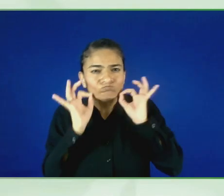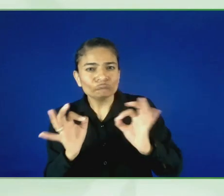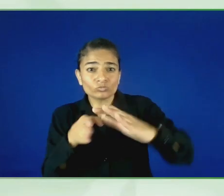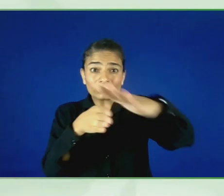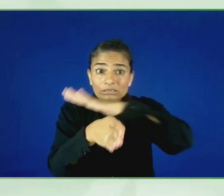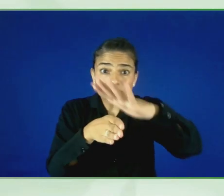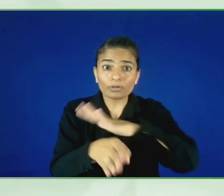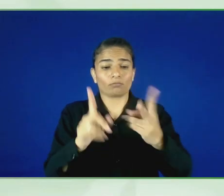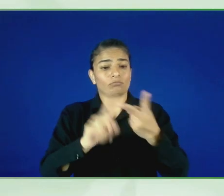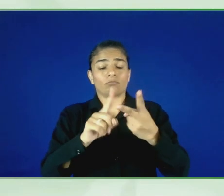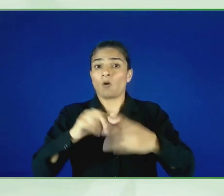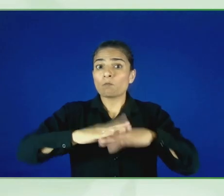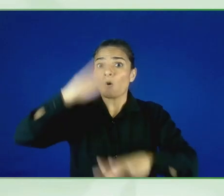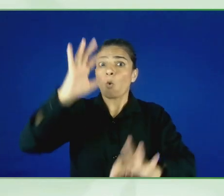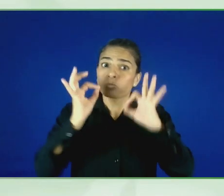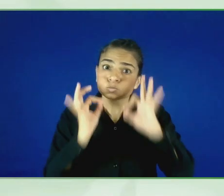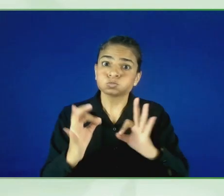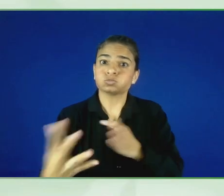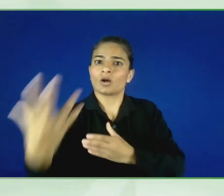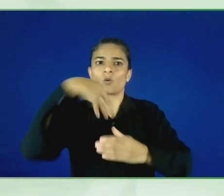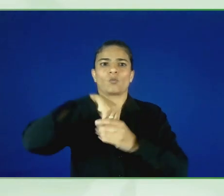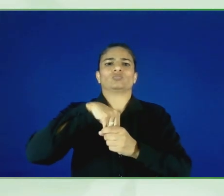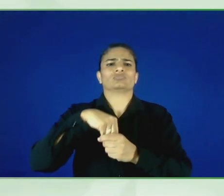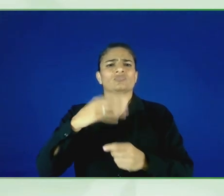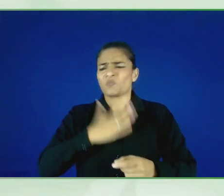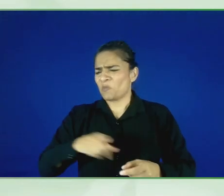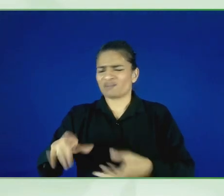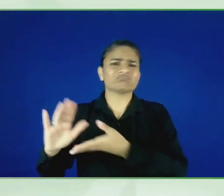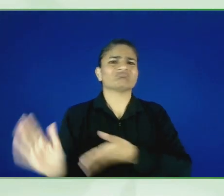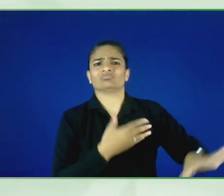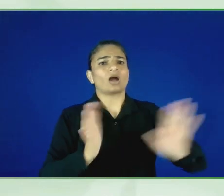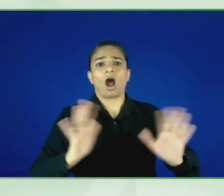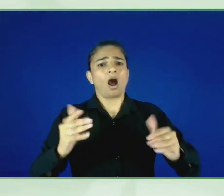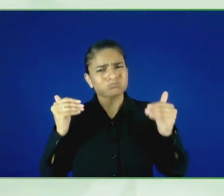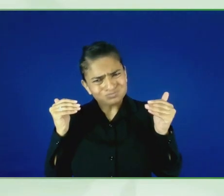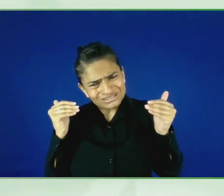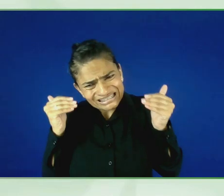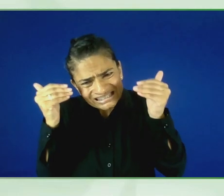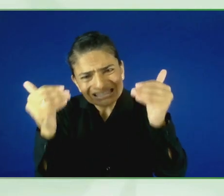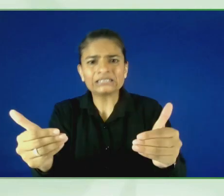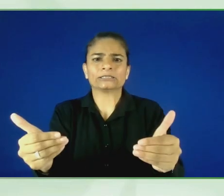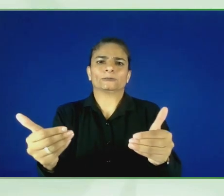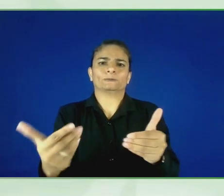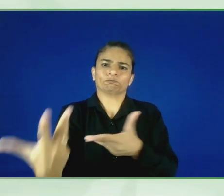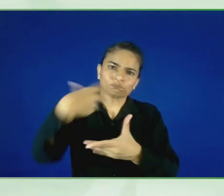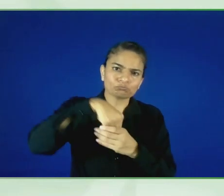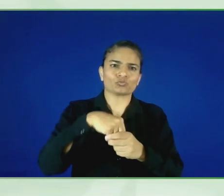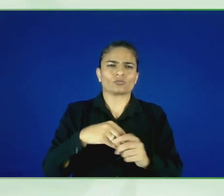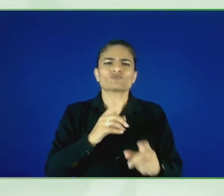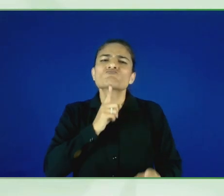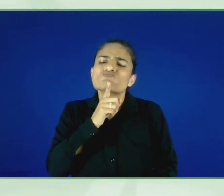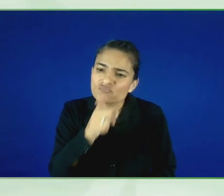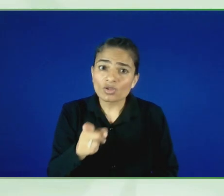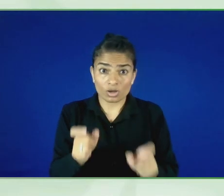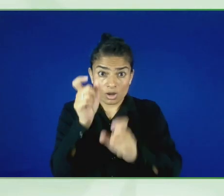beyond this practical implementation and ensure that we have authentic representation across our offices and